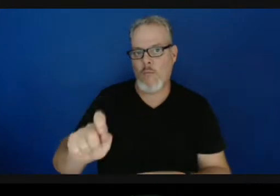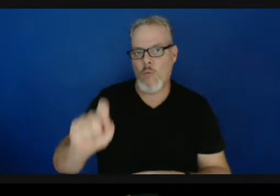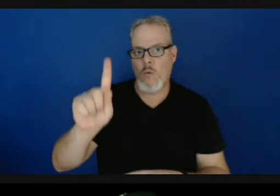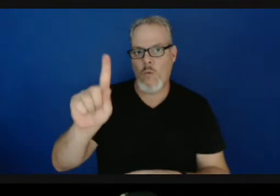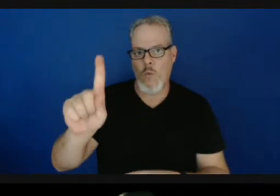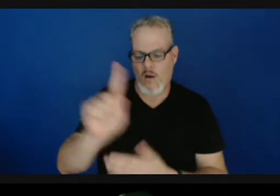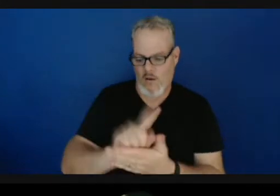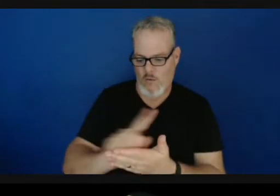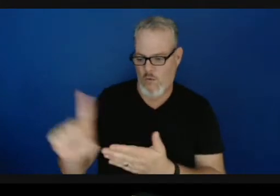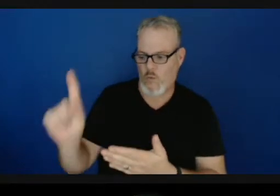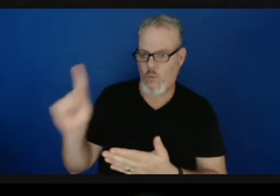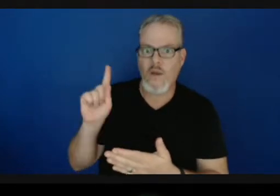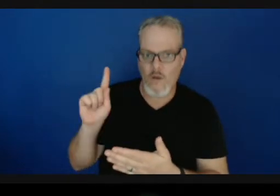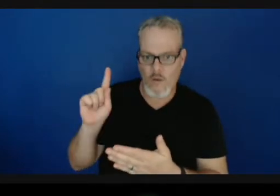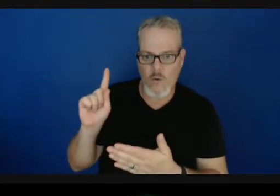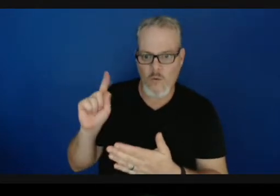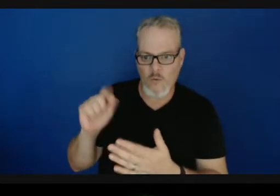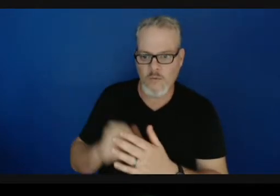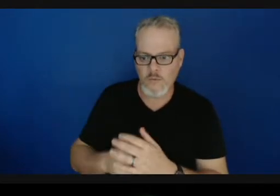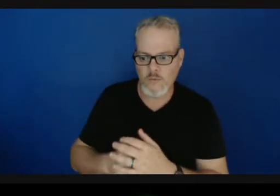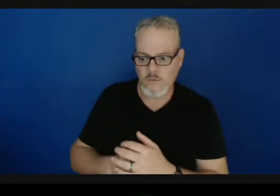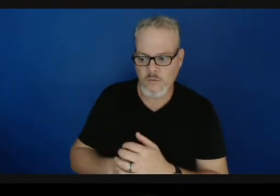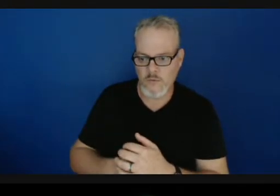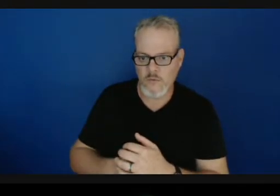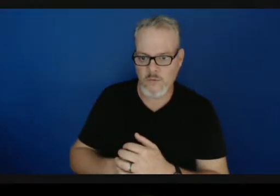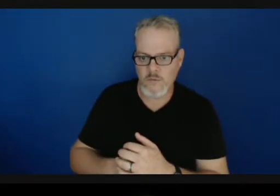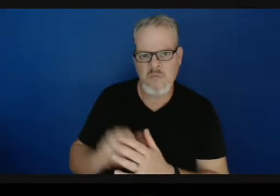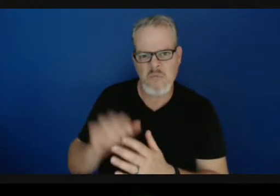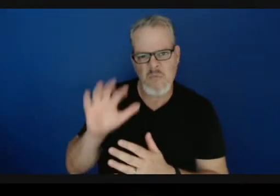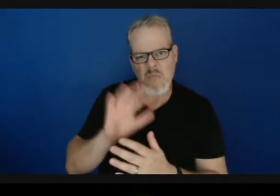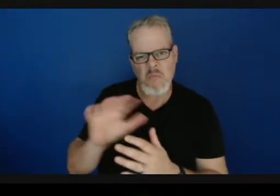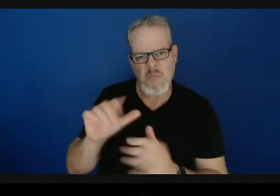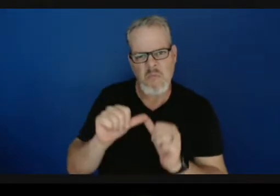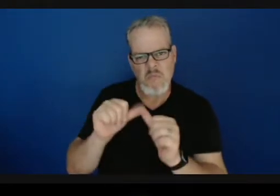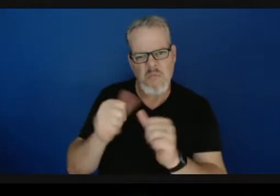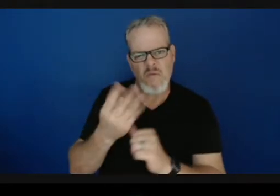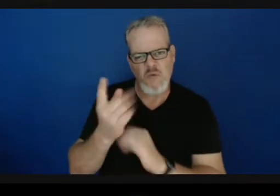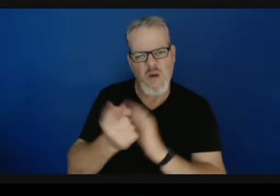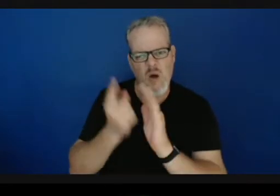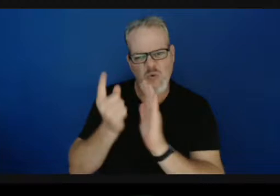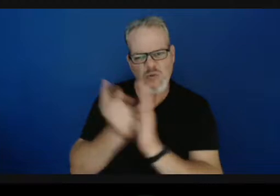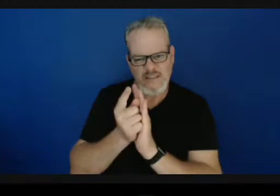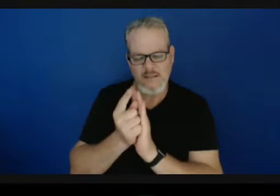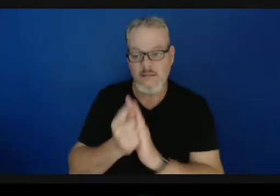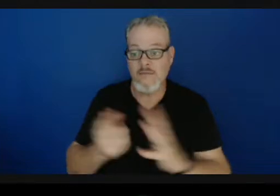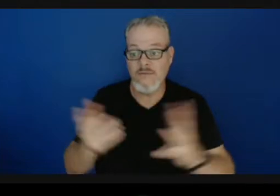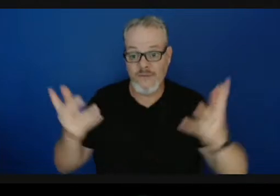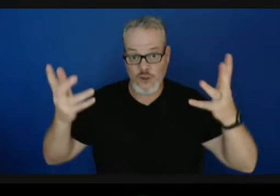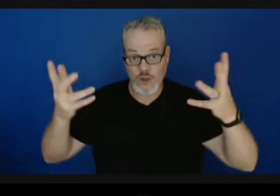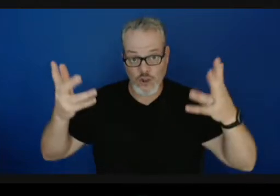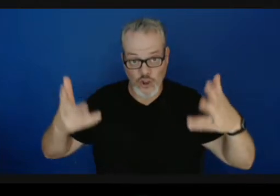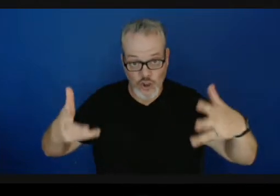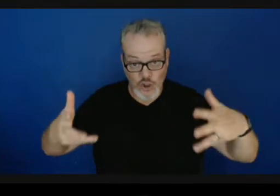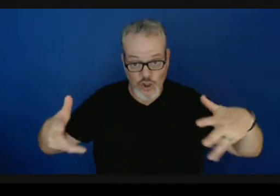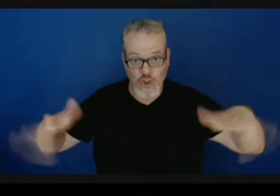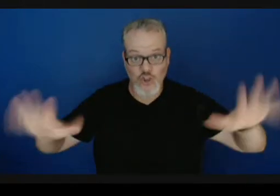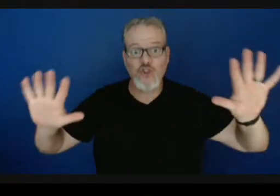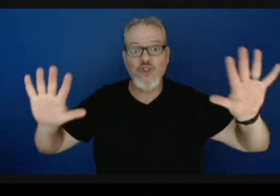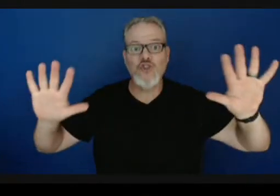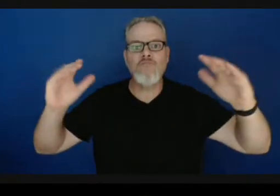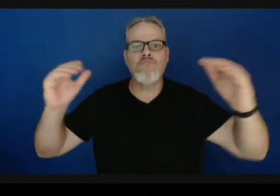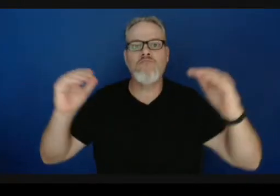ago, less, perhaps a couple hours. So most of that has passed, and we're now in this quiet here.